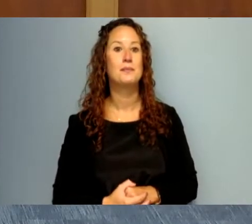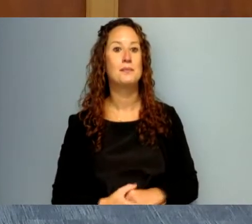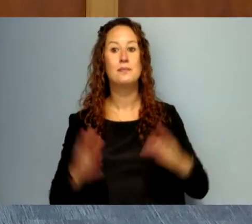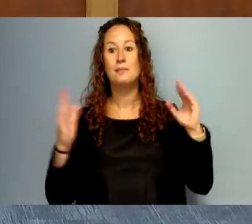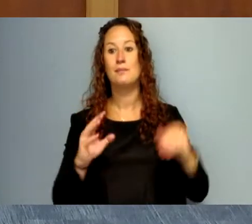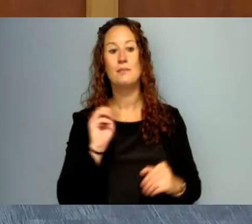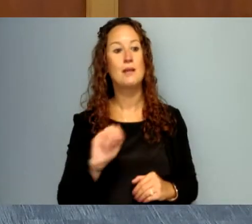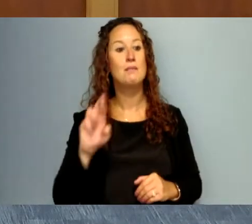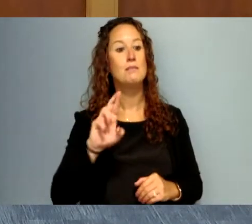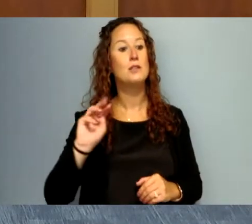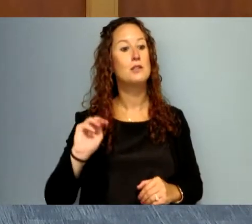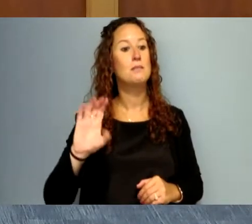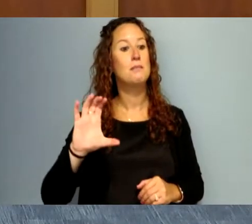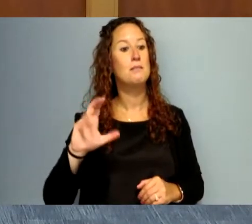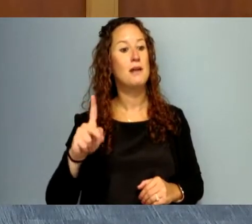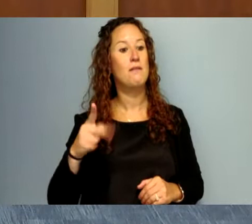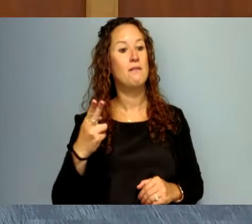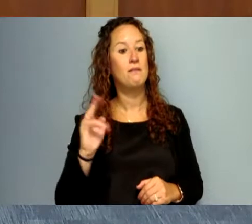McPhillips?